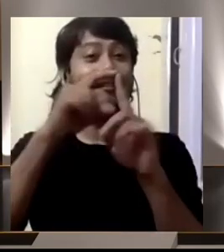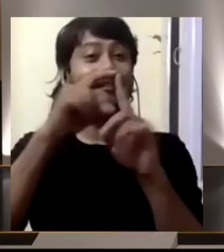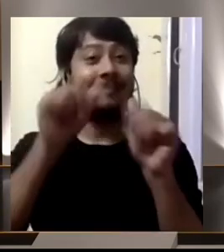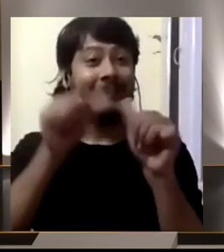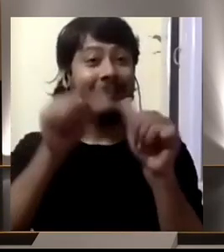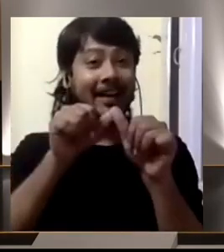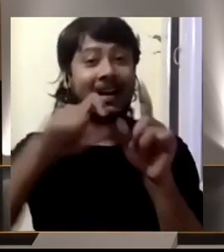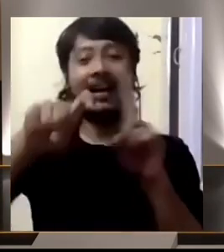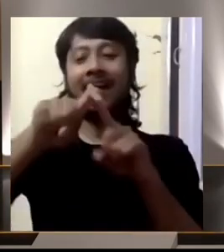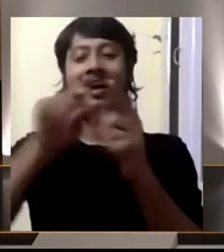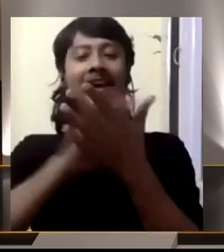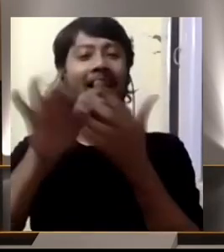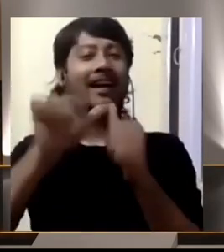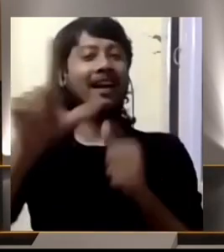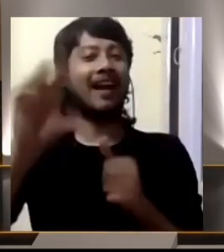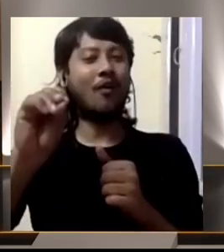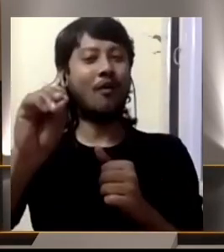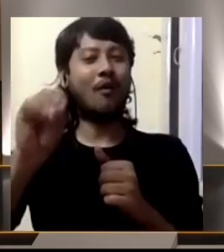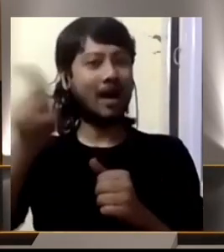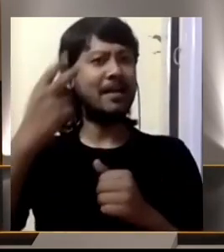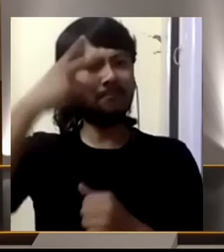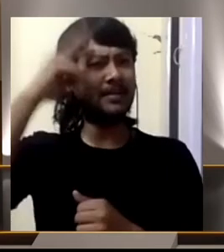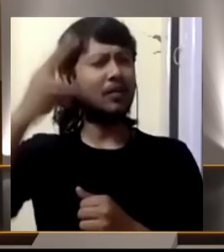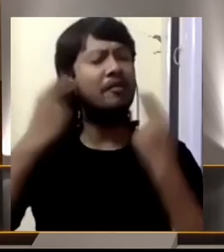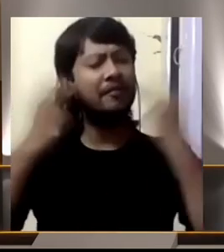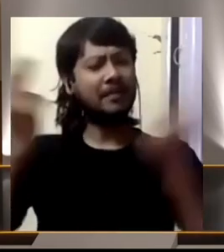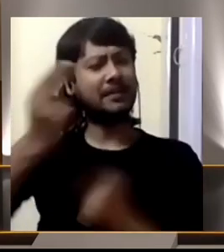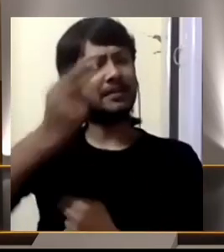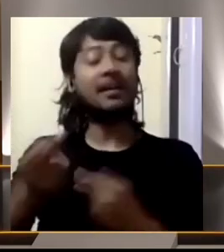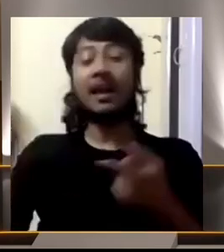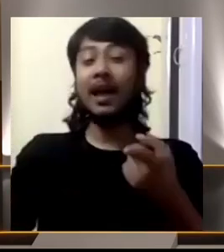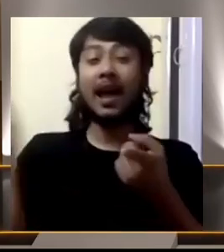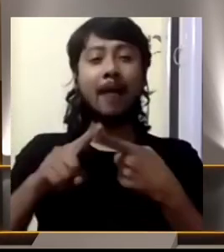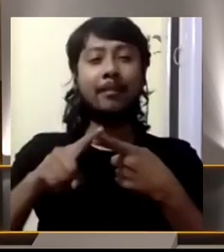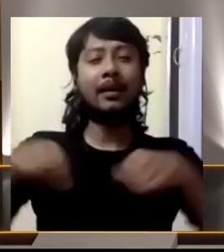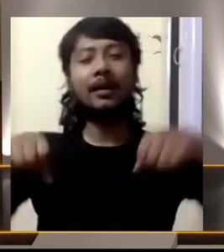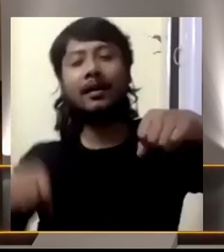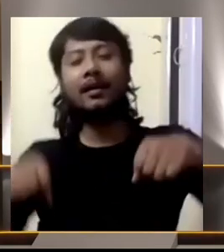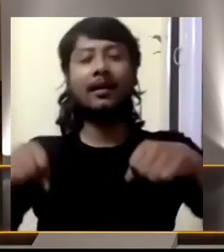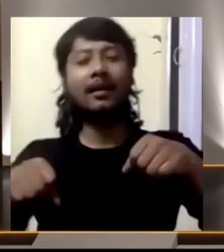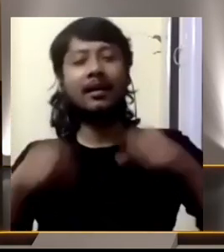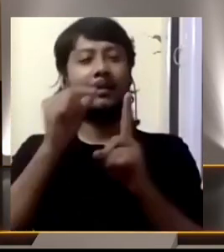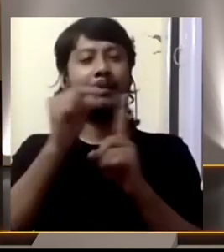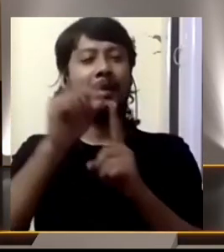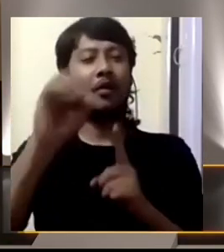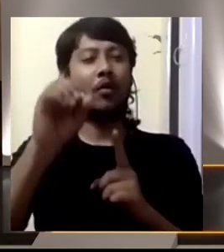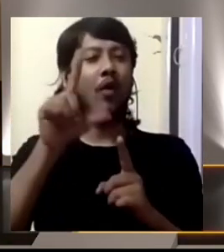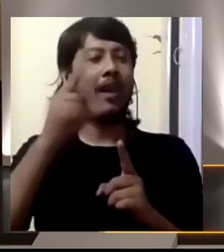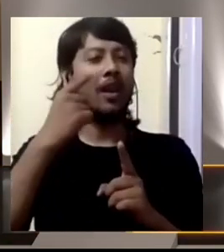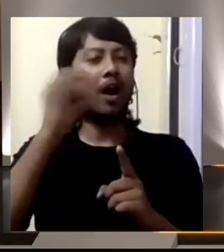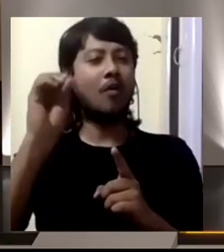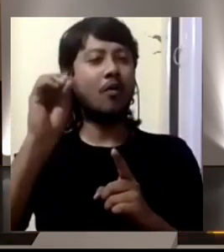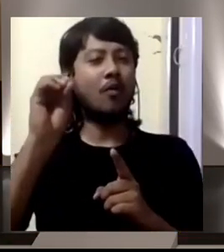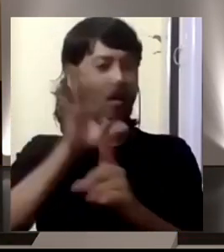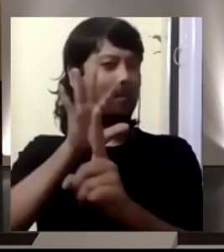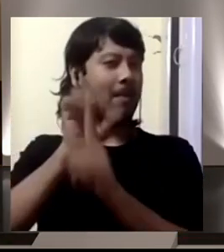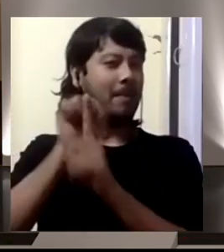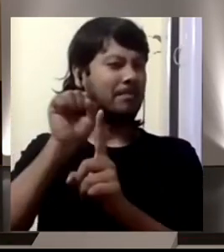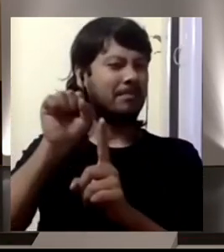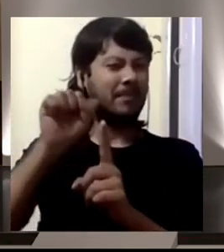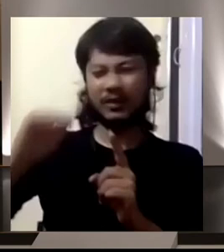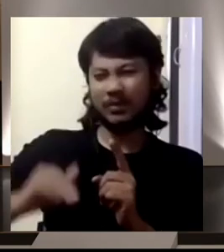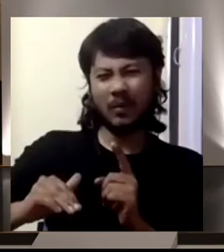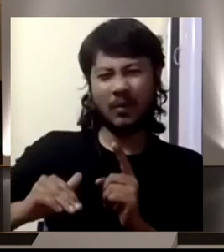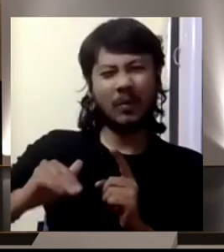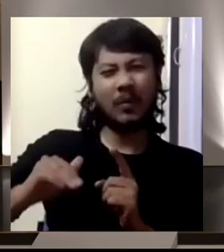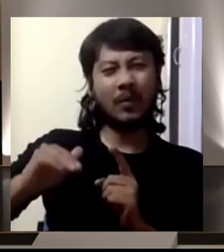polio left her walking with a limp and sometimes disabled throughout her life, and how the slowness of